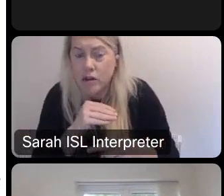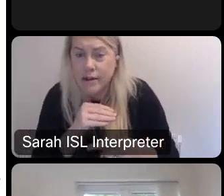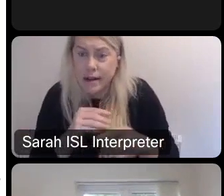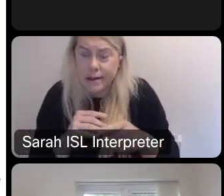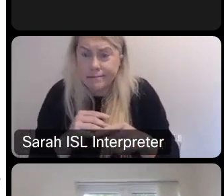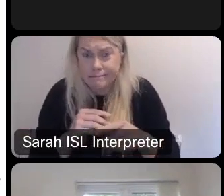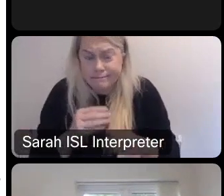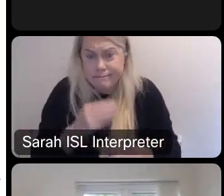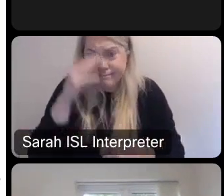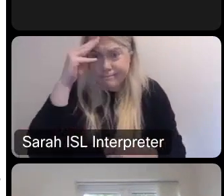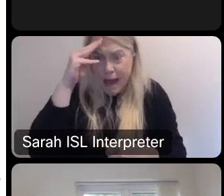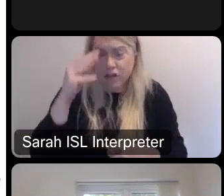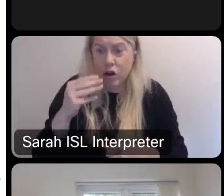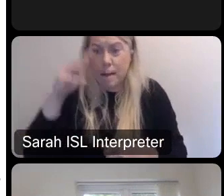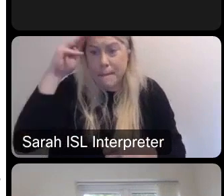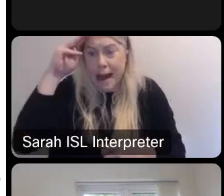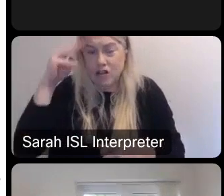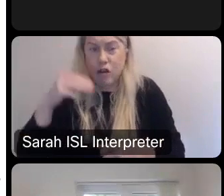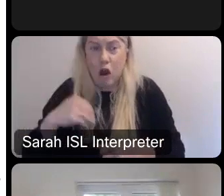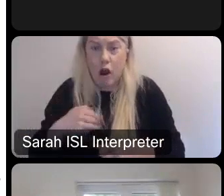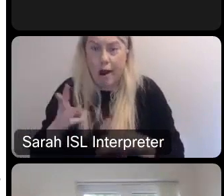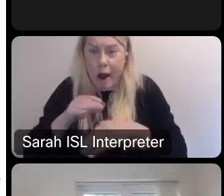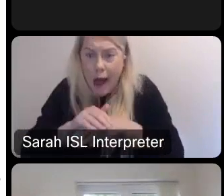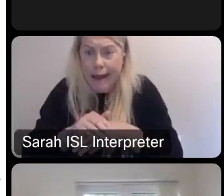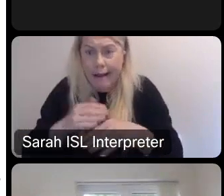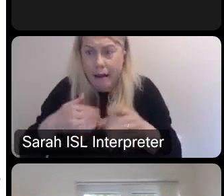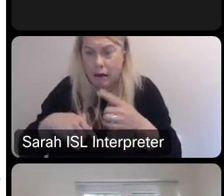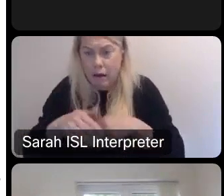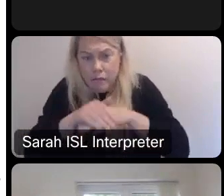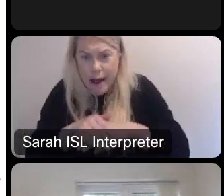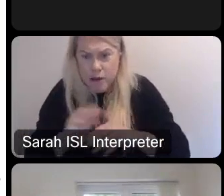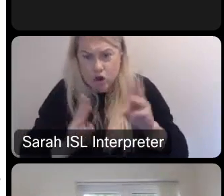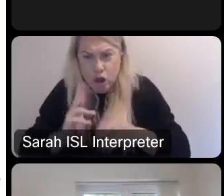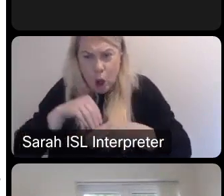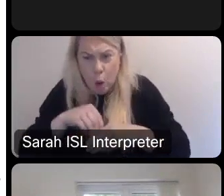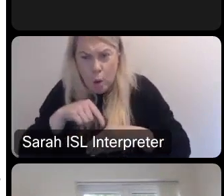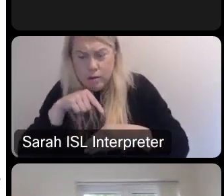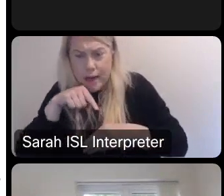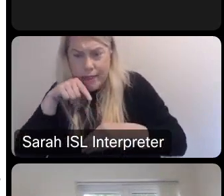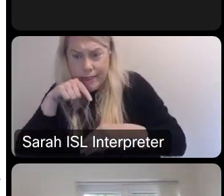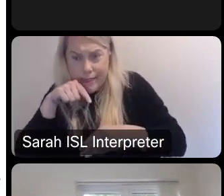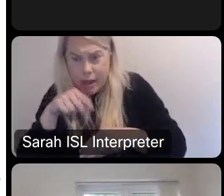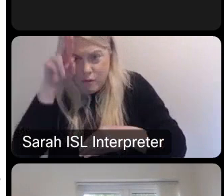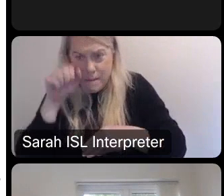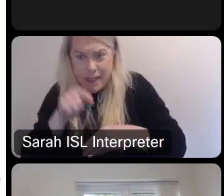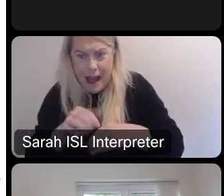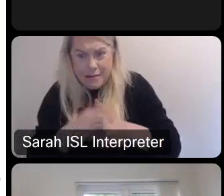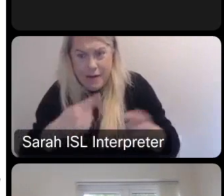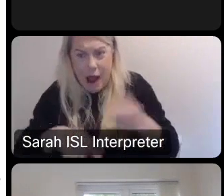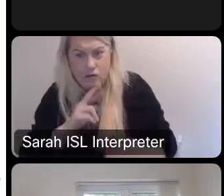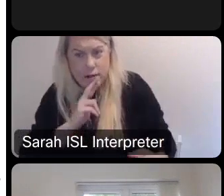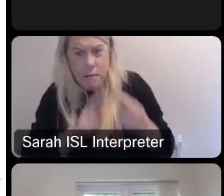and colleagues in the system, that we include that in our response to a staff member that's been involved in a patient safety